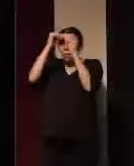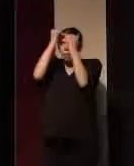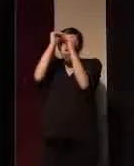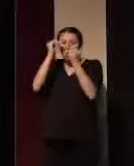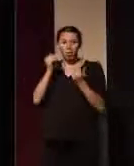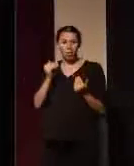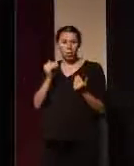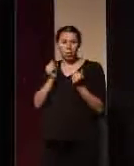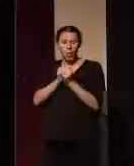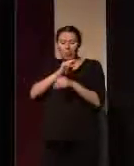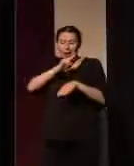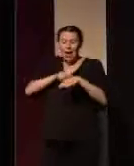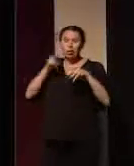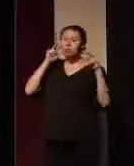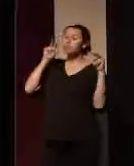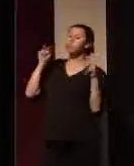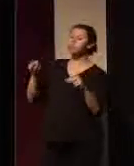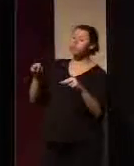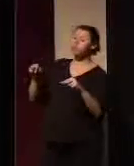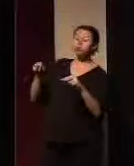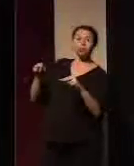spotlight that St. Louis is now receiving,